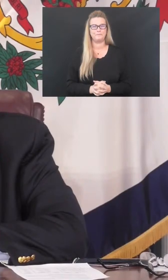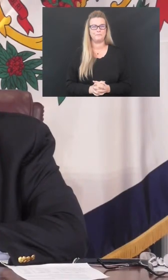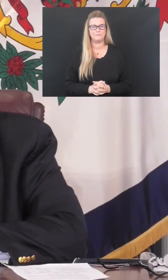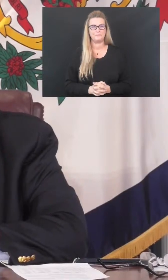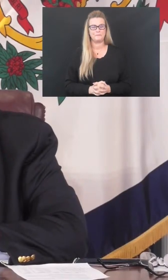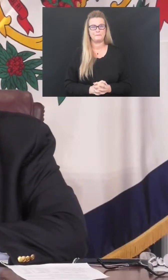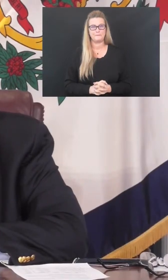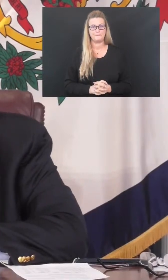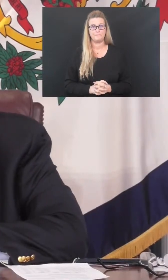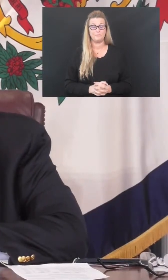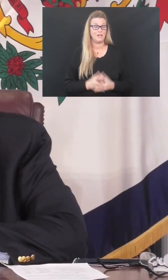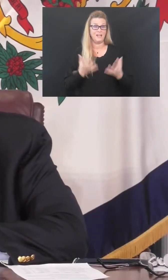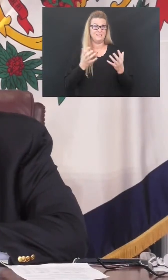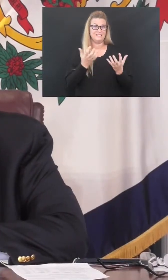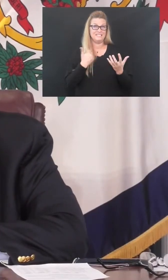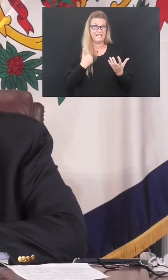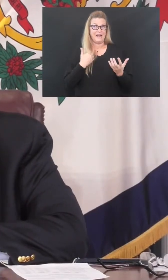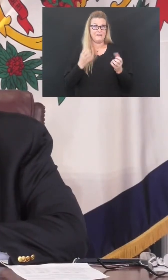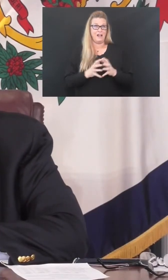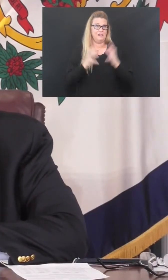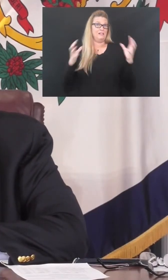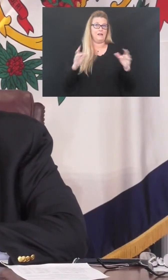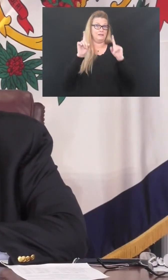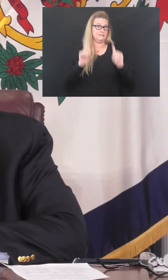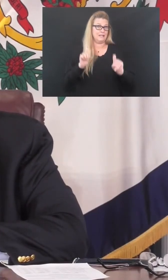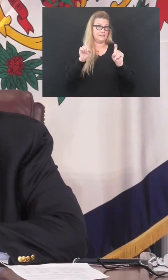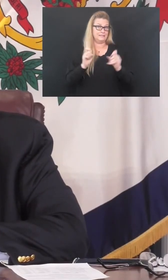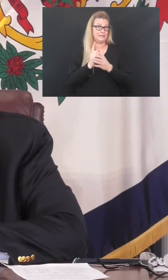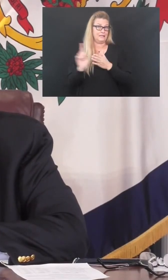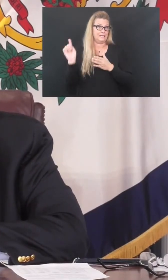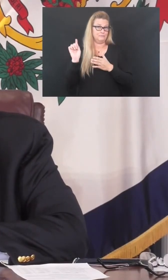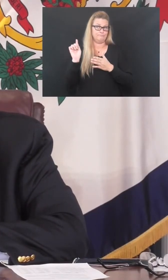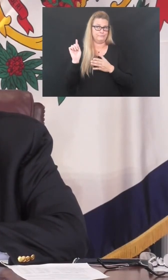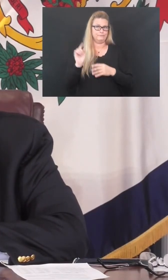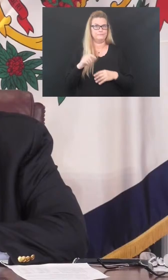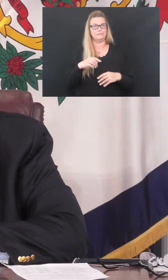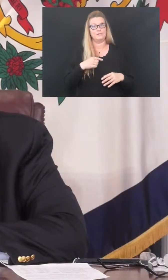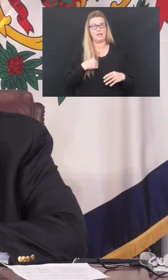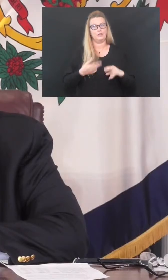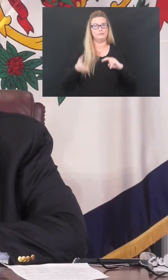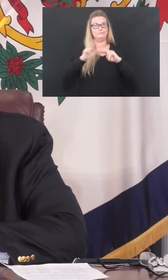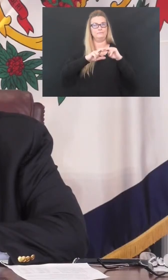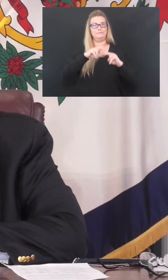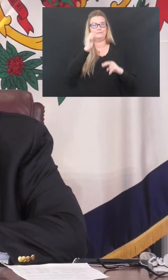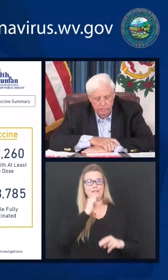We didn't test a lot over the weekend, and our daily positivity rate was way up at